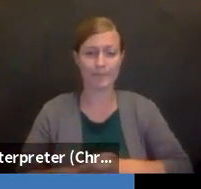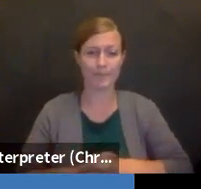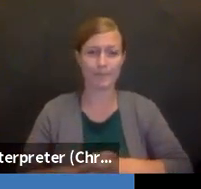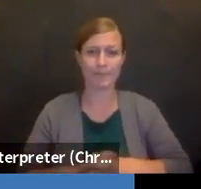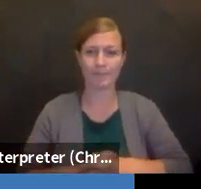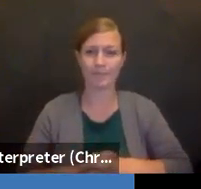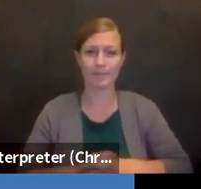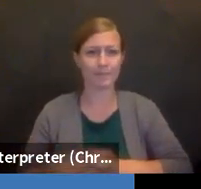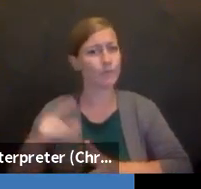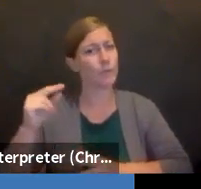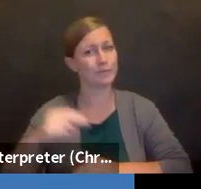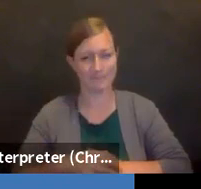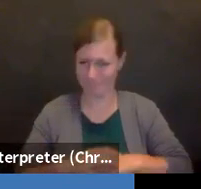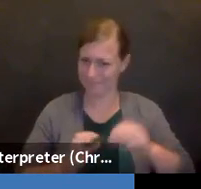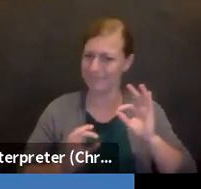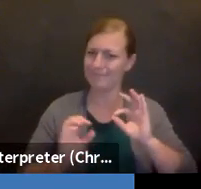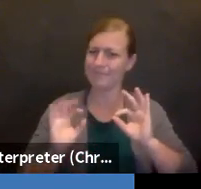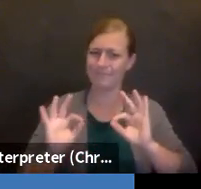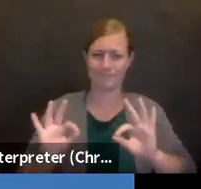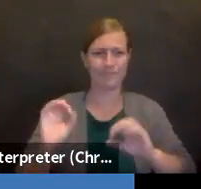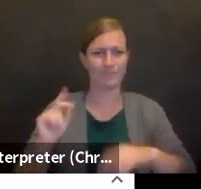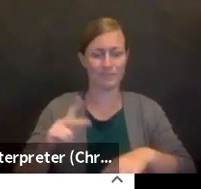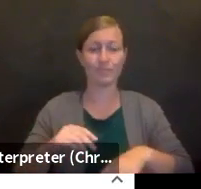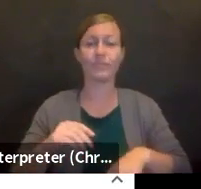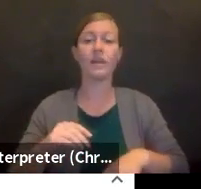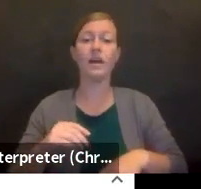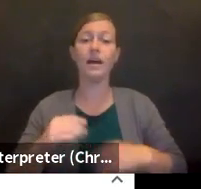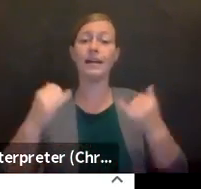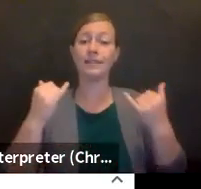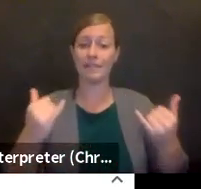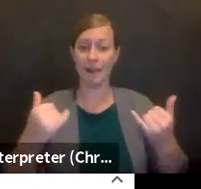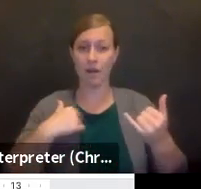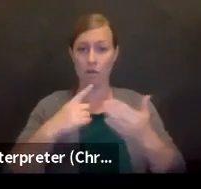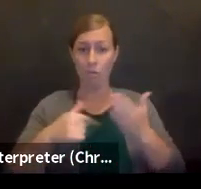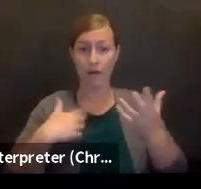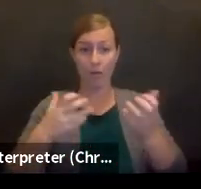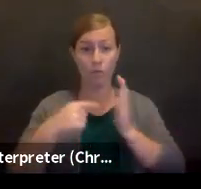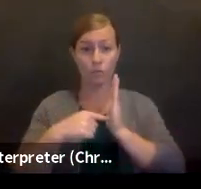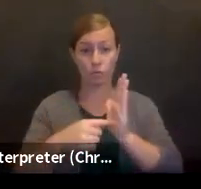Nope. Perfect. Now, what I would like to show